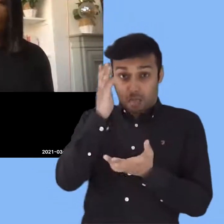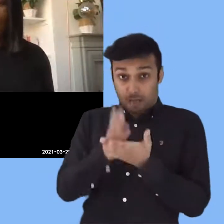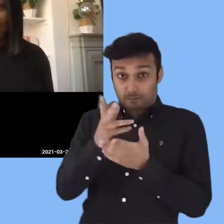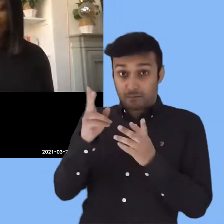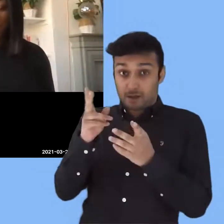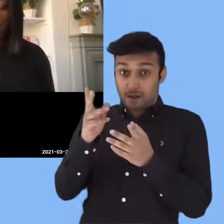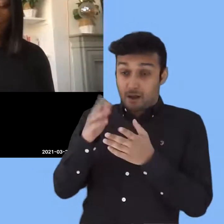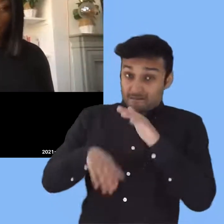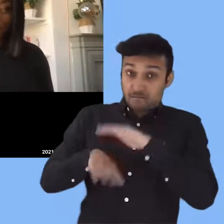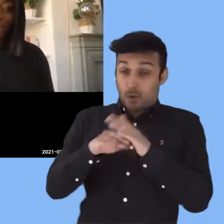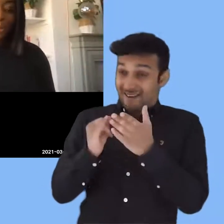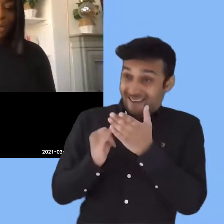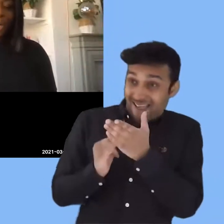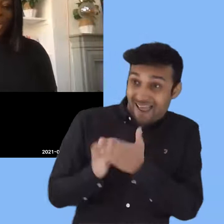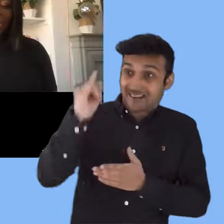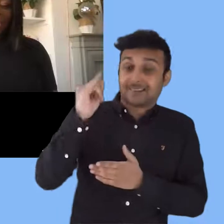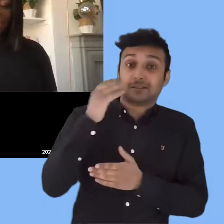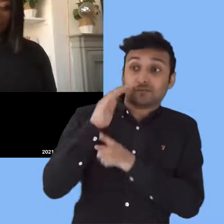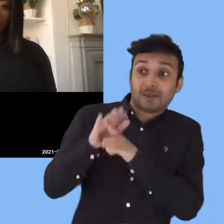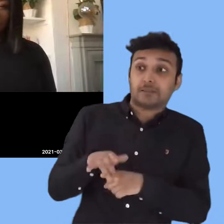what that means. So,